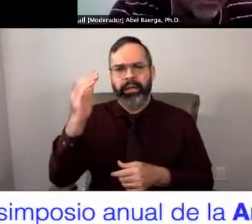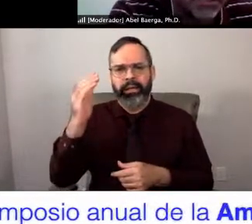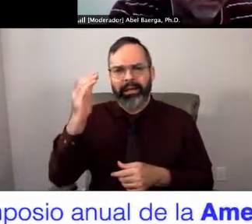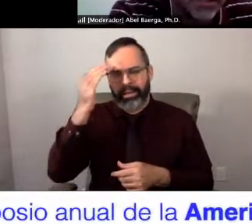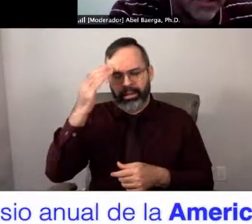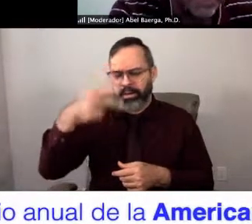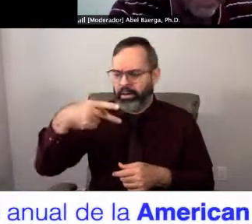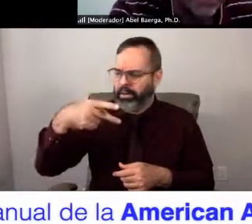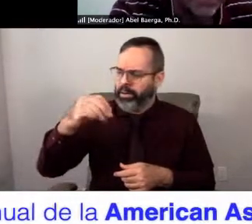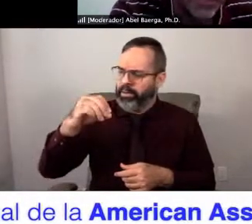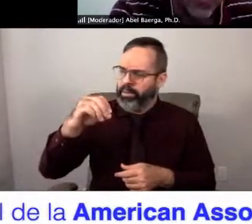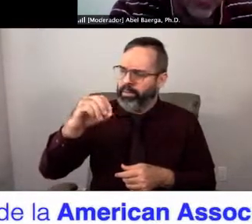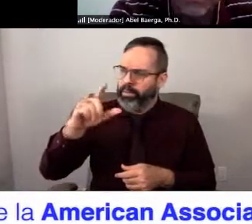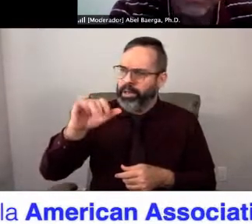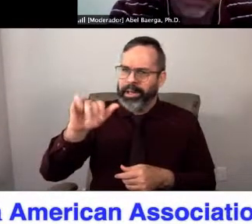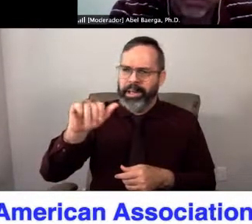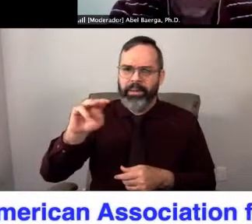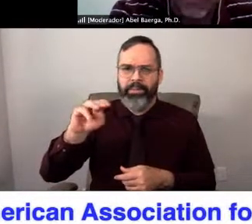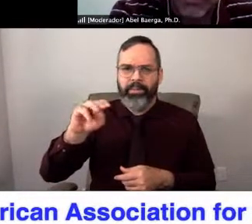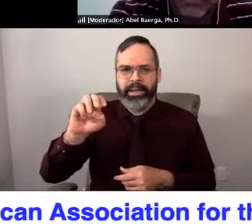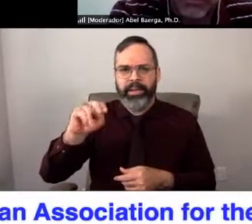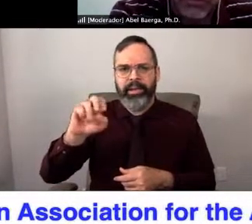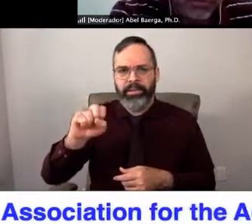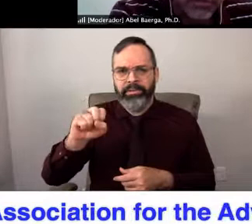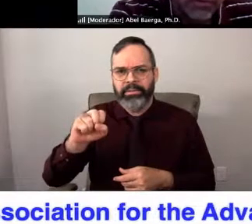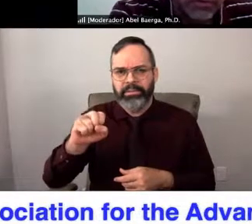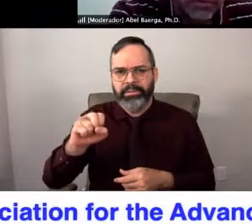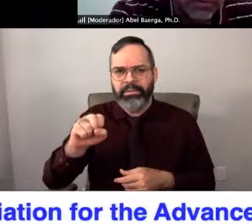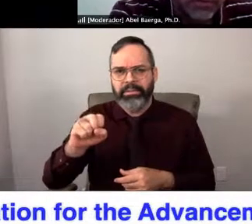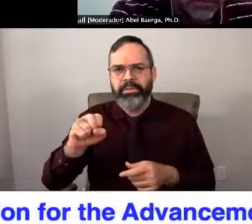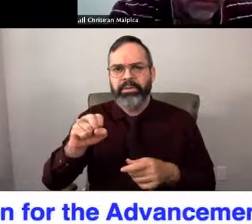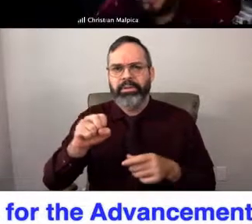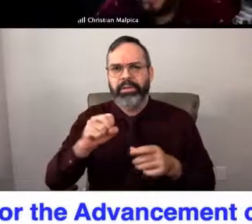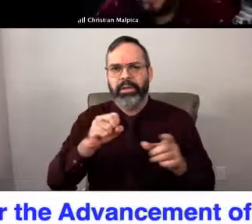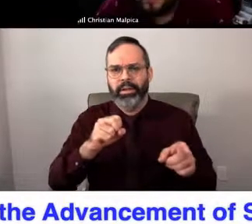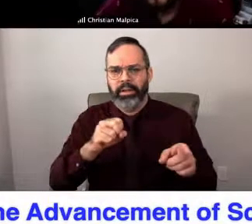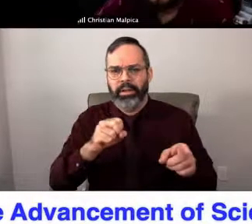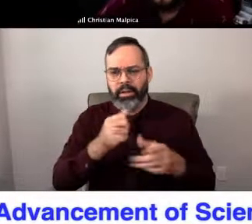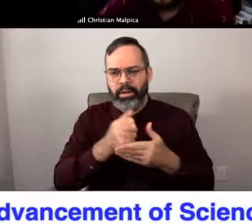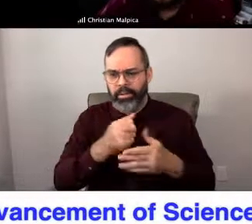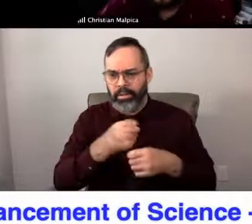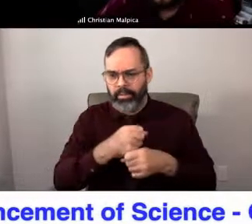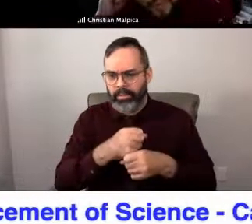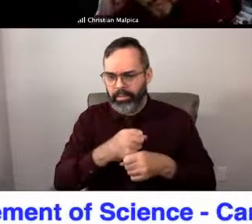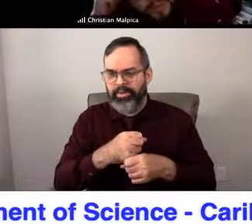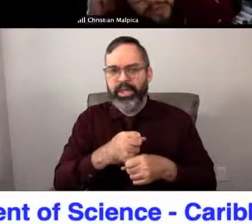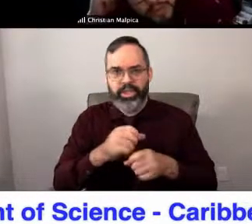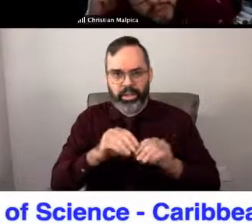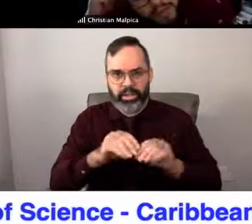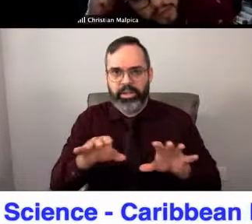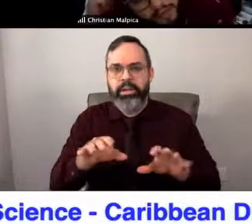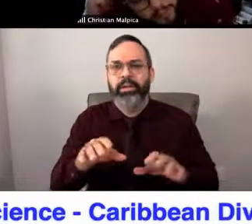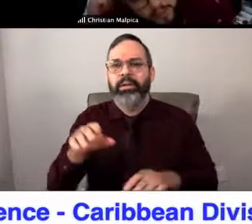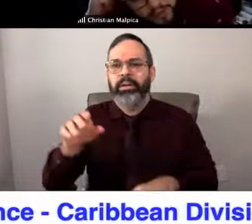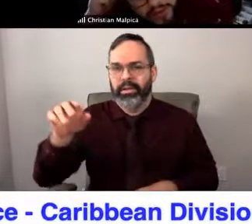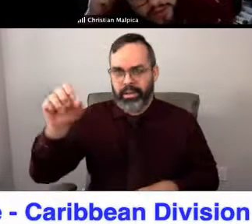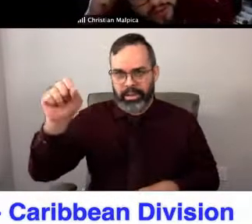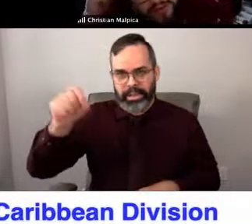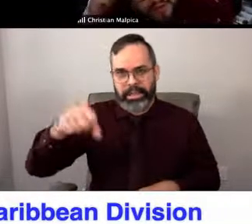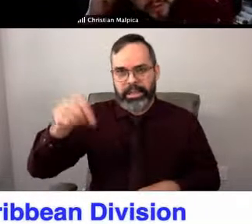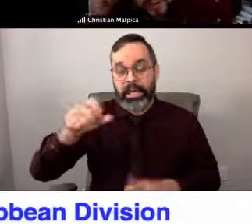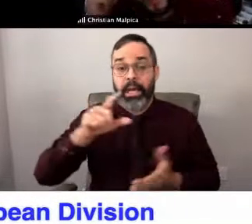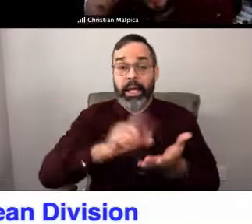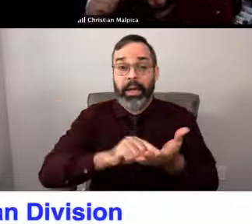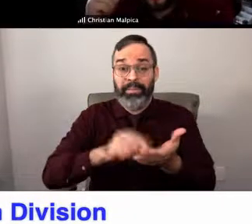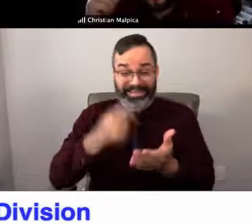polyamines might play a role in cell proliferation? Yes, the paper we published this summer,